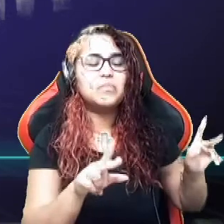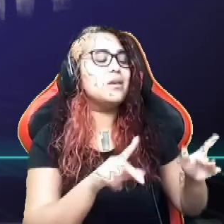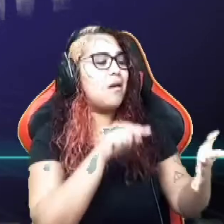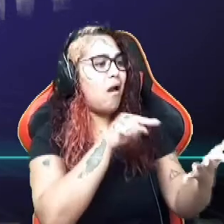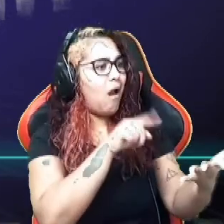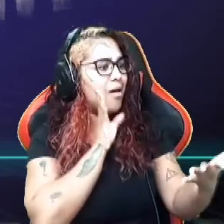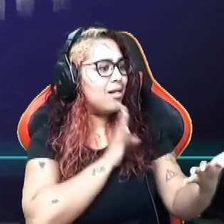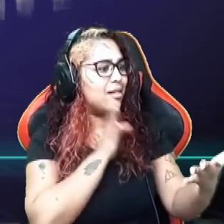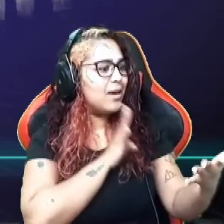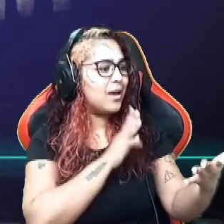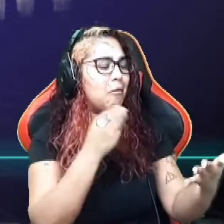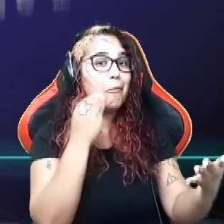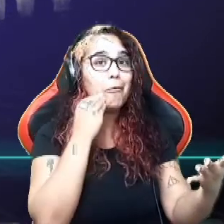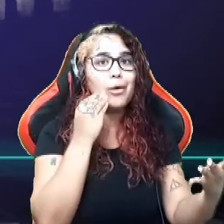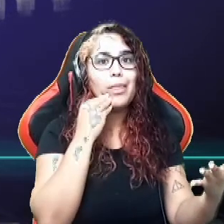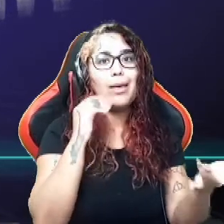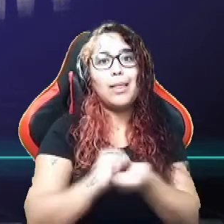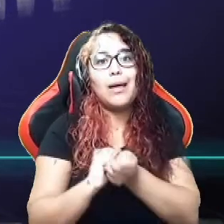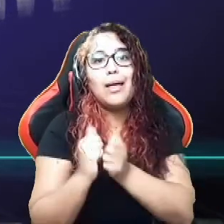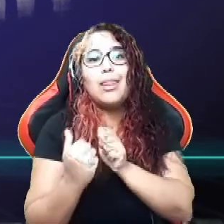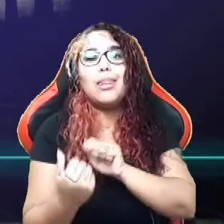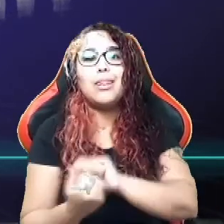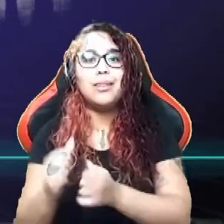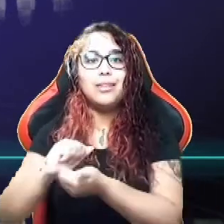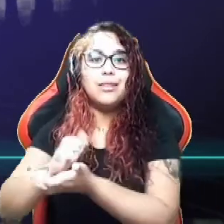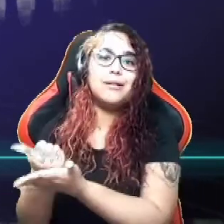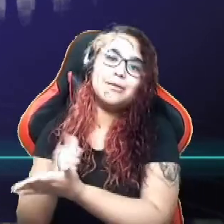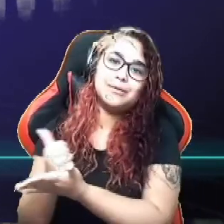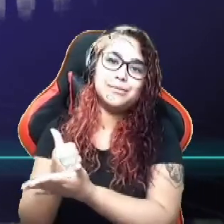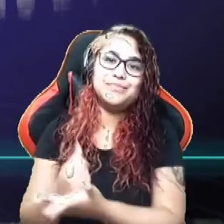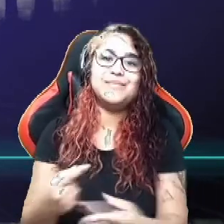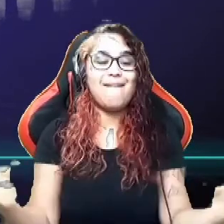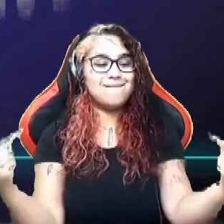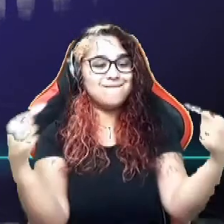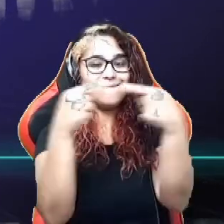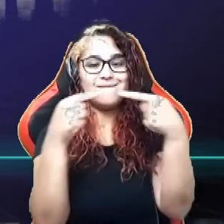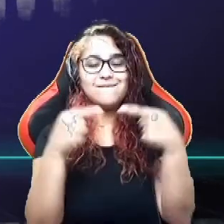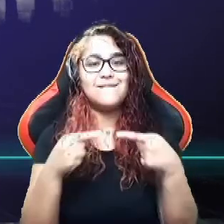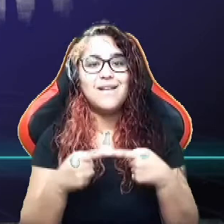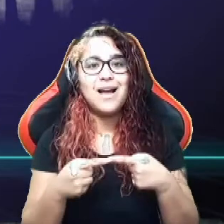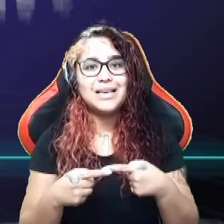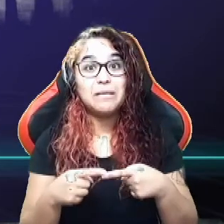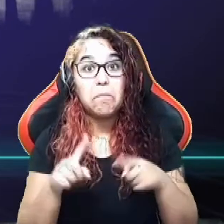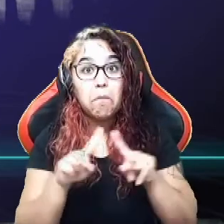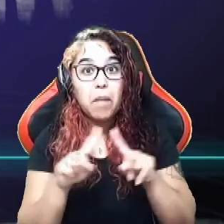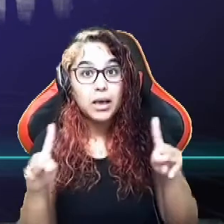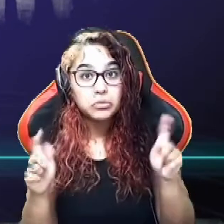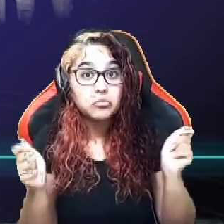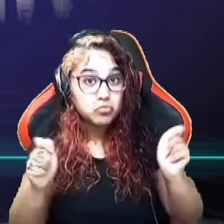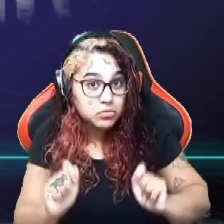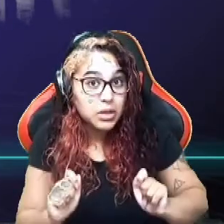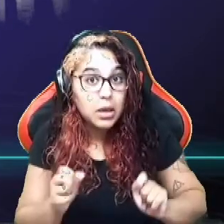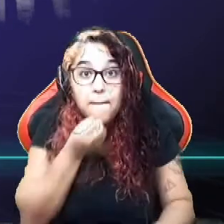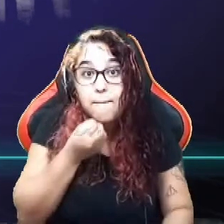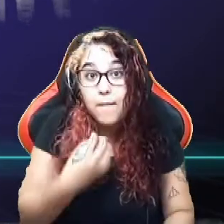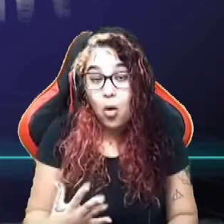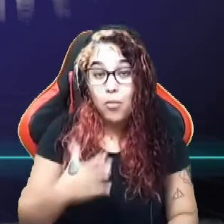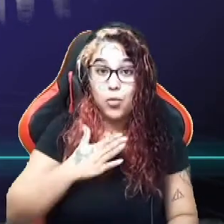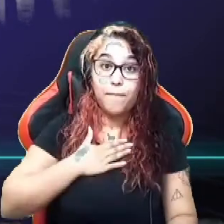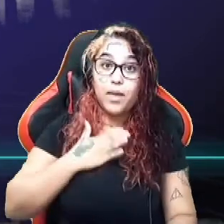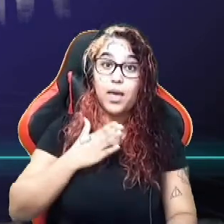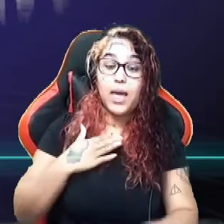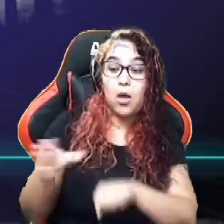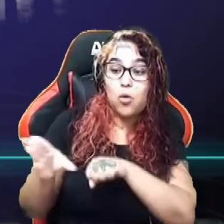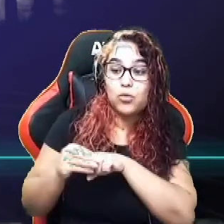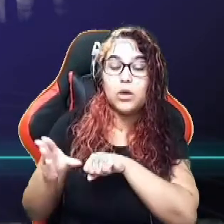platform, and we need to bring it to the gaming industry, maybe with filters, maybe with specific songs. You need to figure out how to